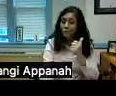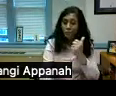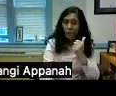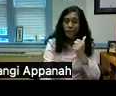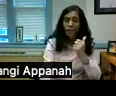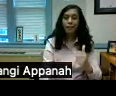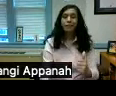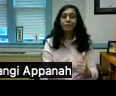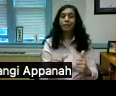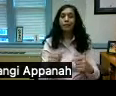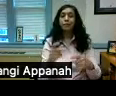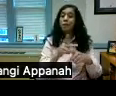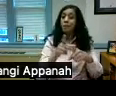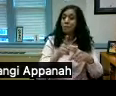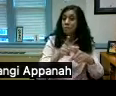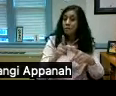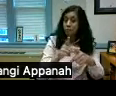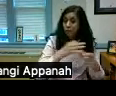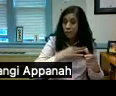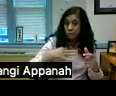Teachers, teachers' assistants,